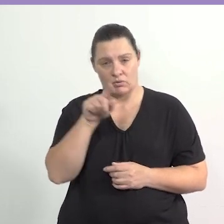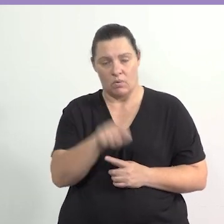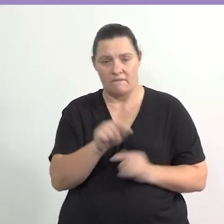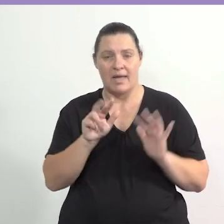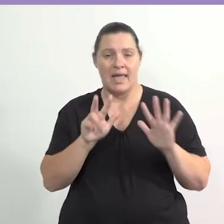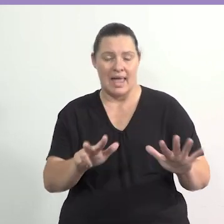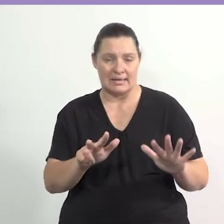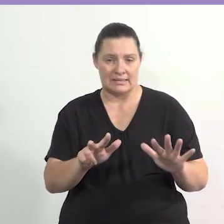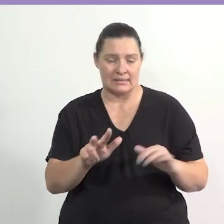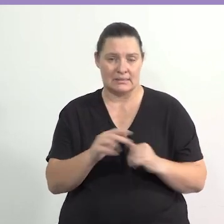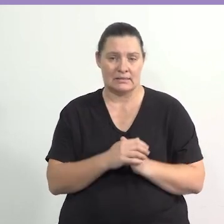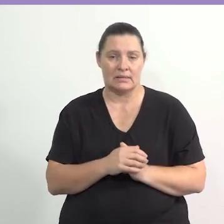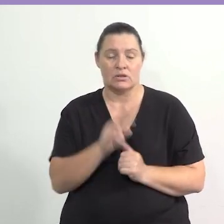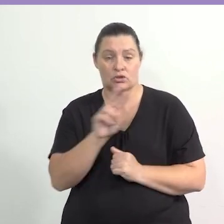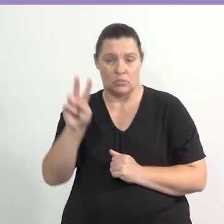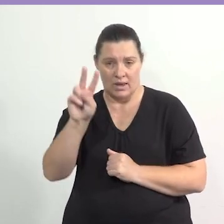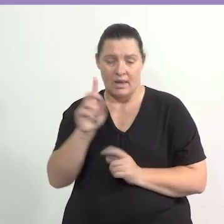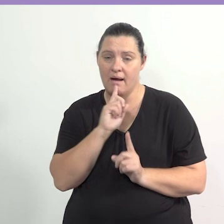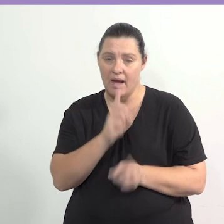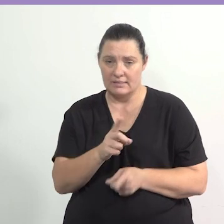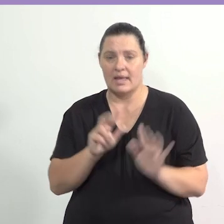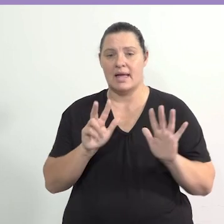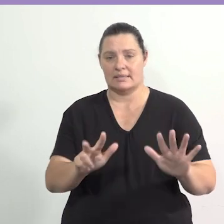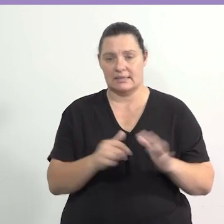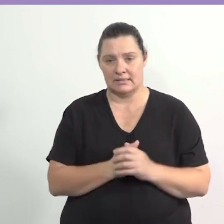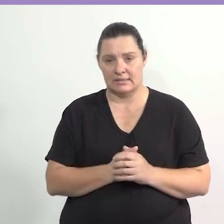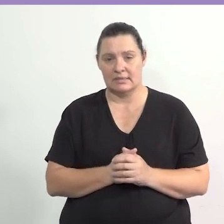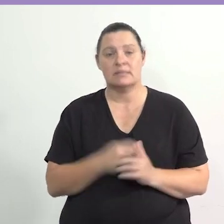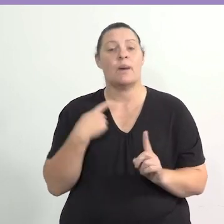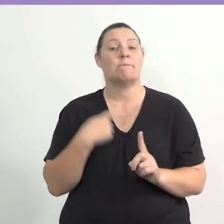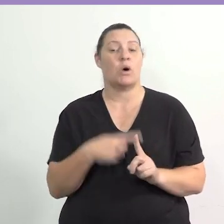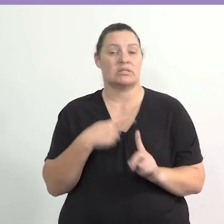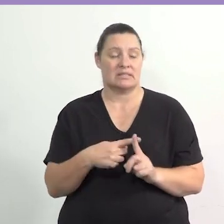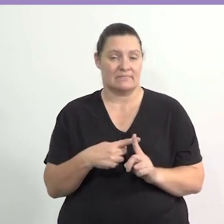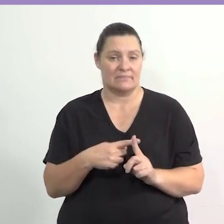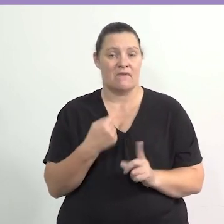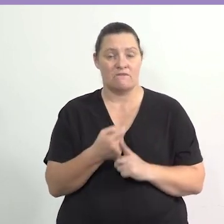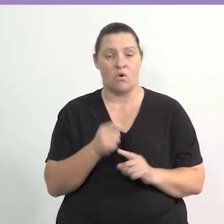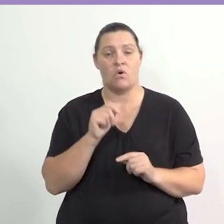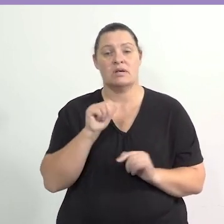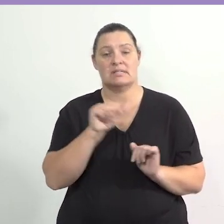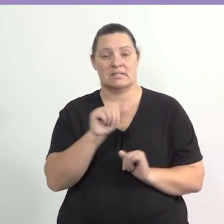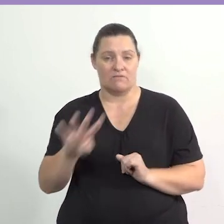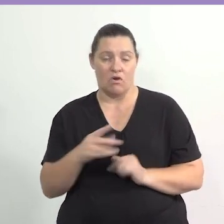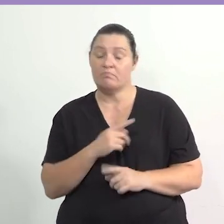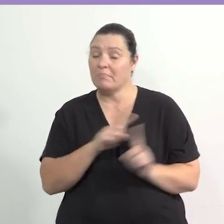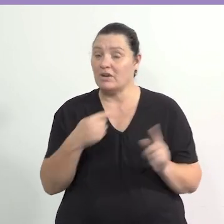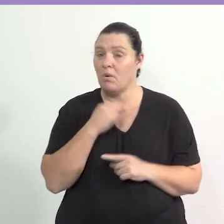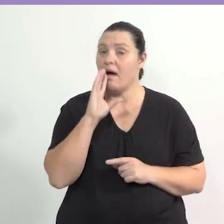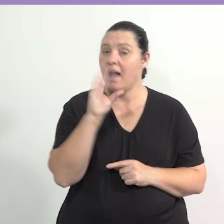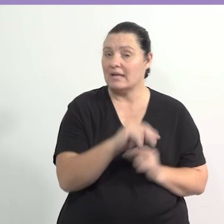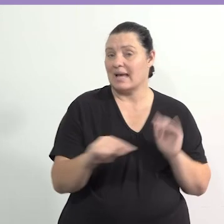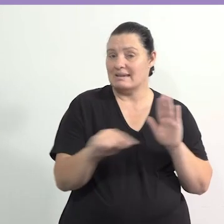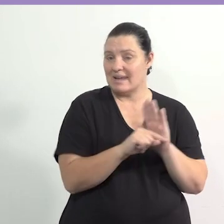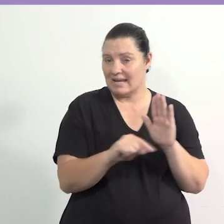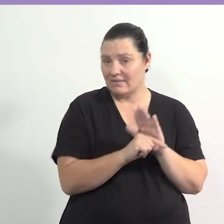root of 8 squared. And our answer there is an 8. That is the positive square root of 64. But if we are